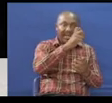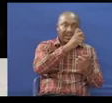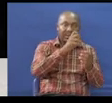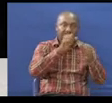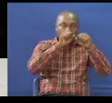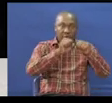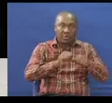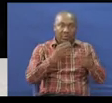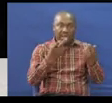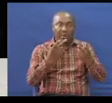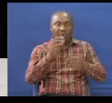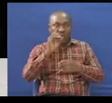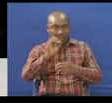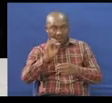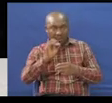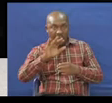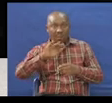x should be equal to 0